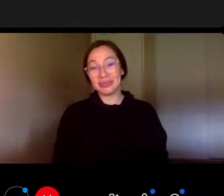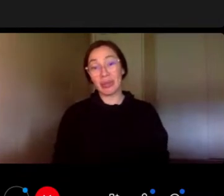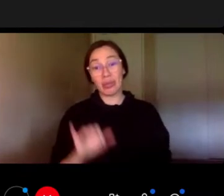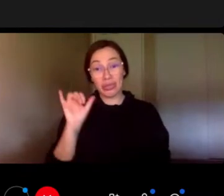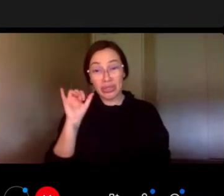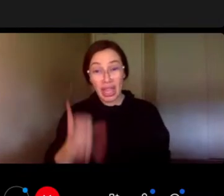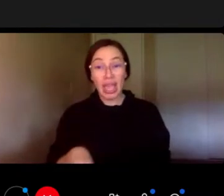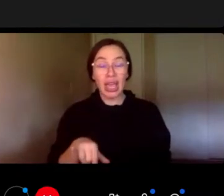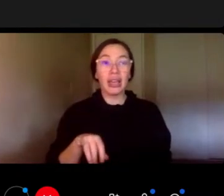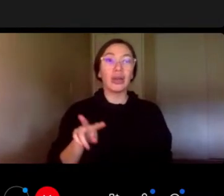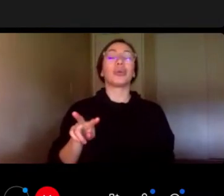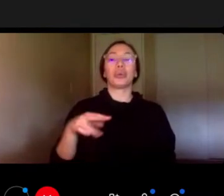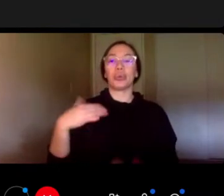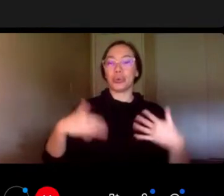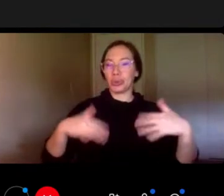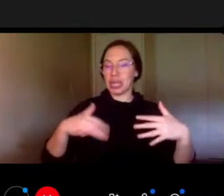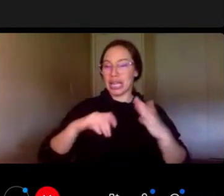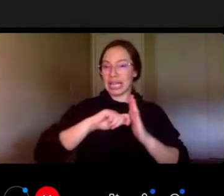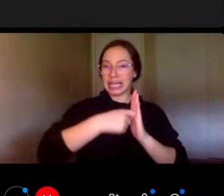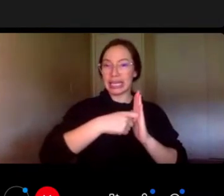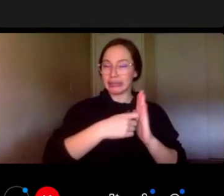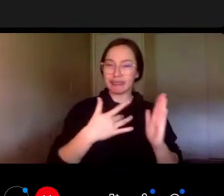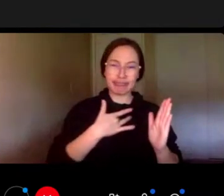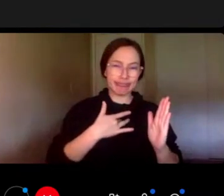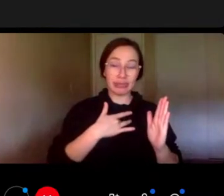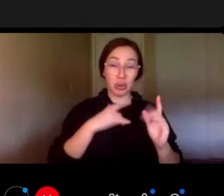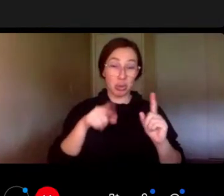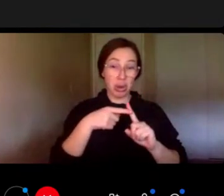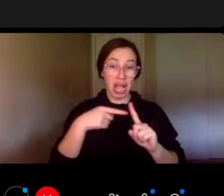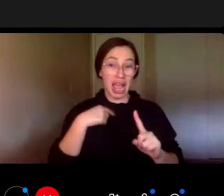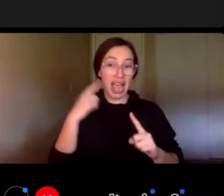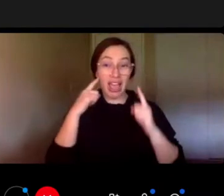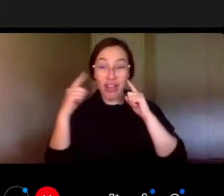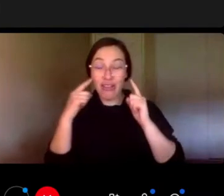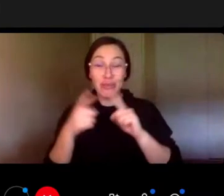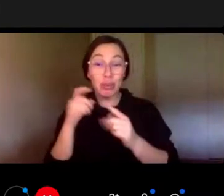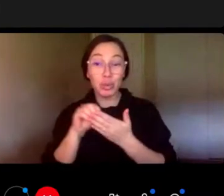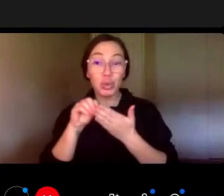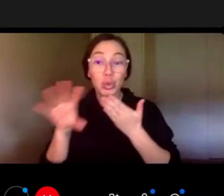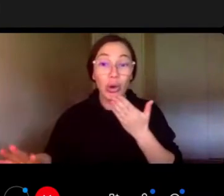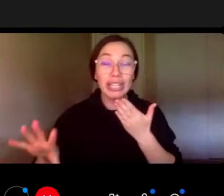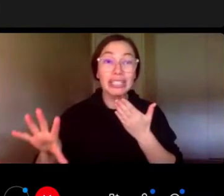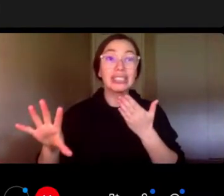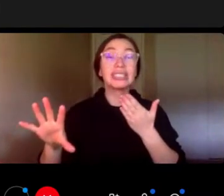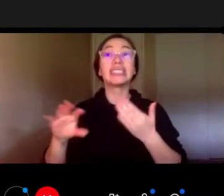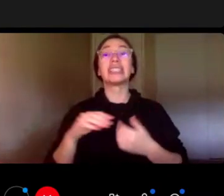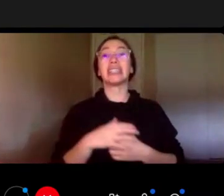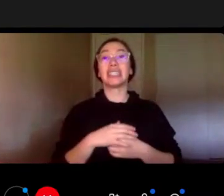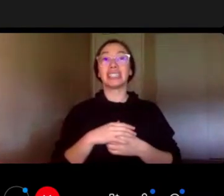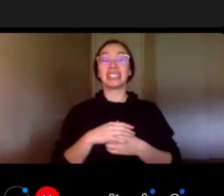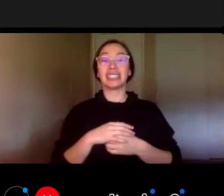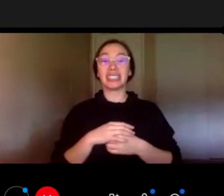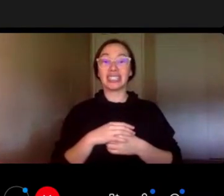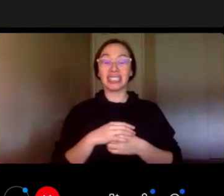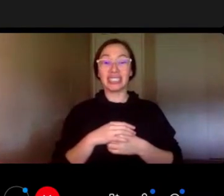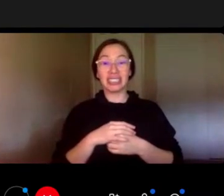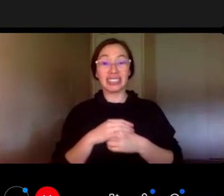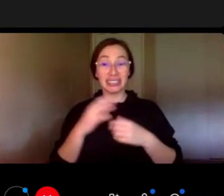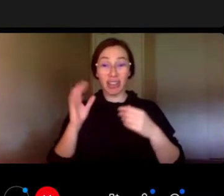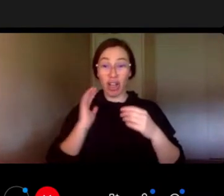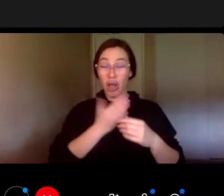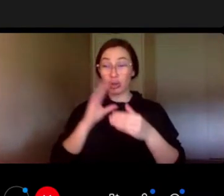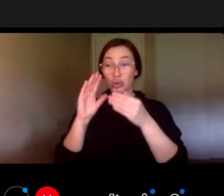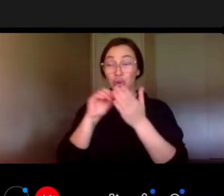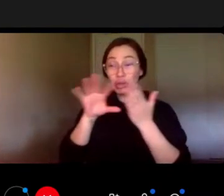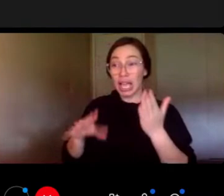That is the key for me. When I hear those things from students, when I hear the success of our